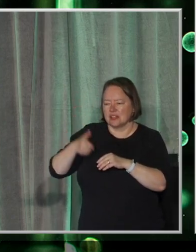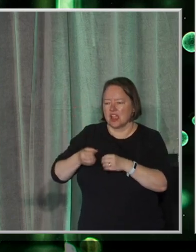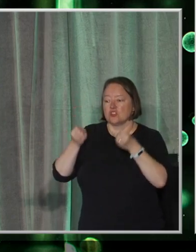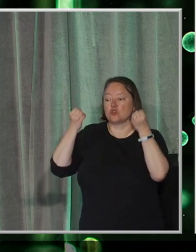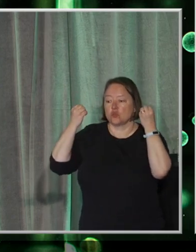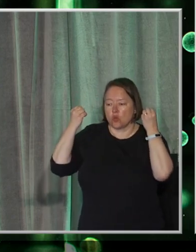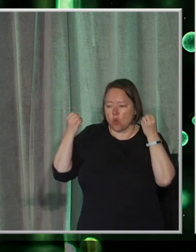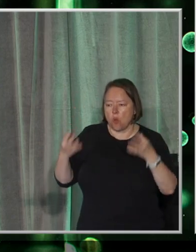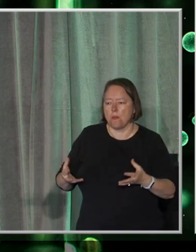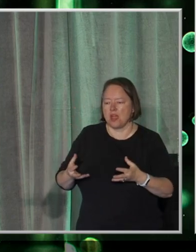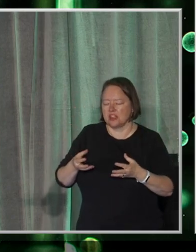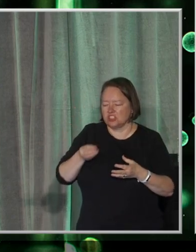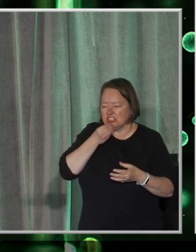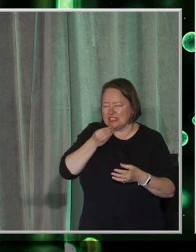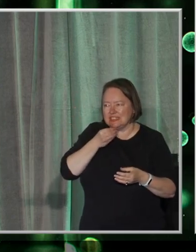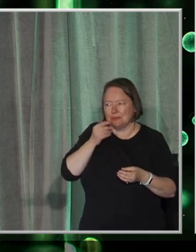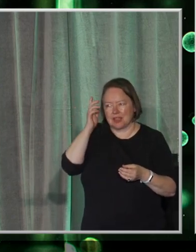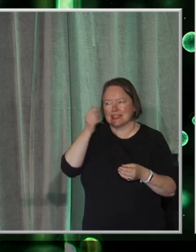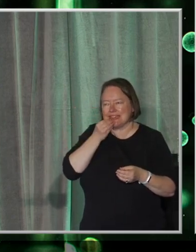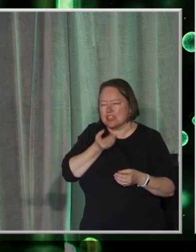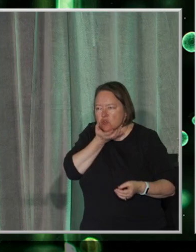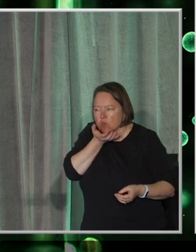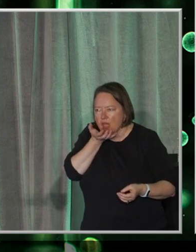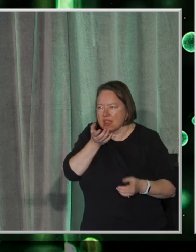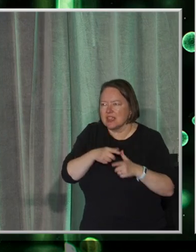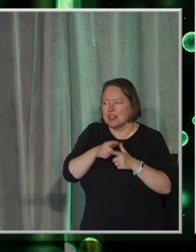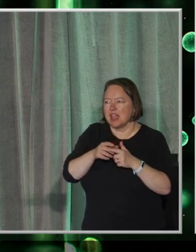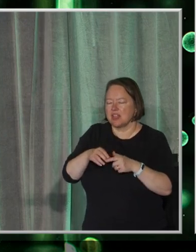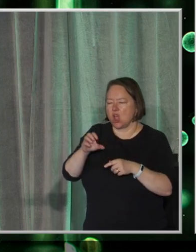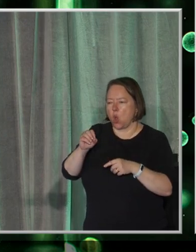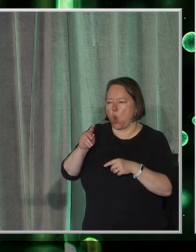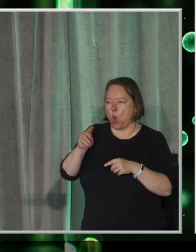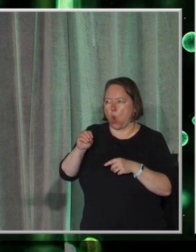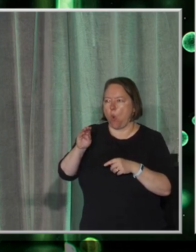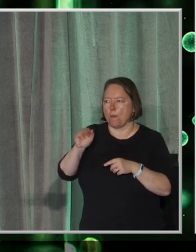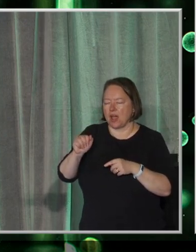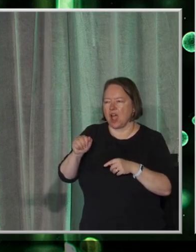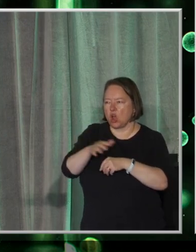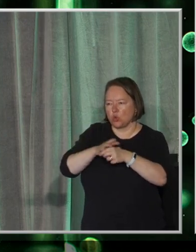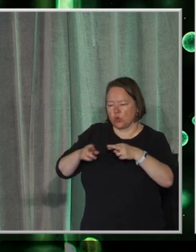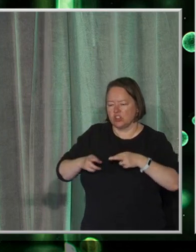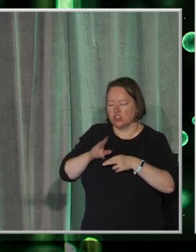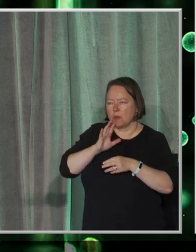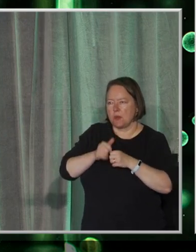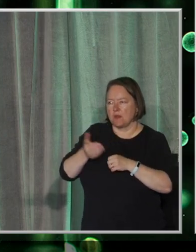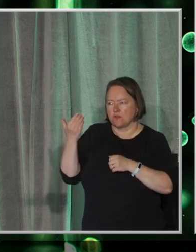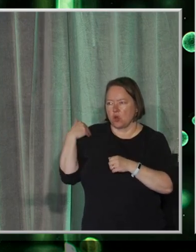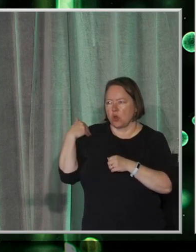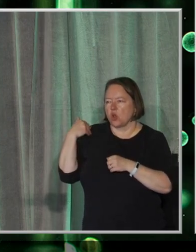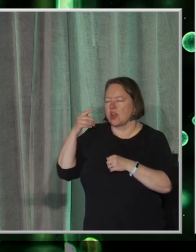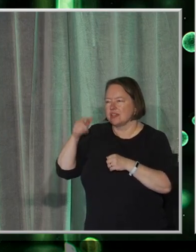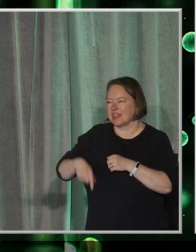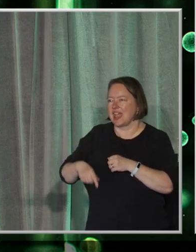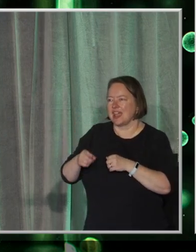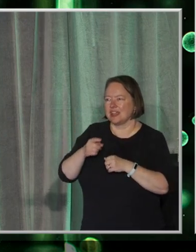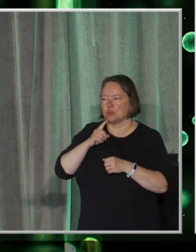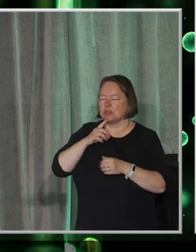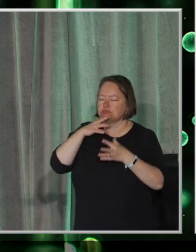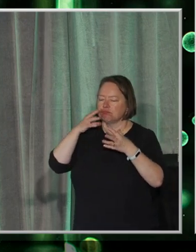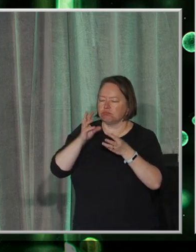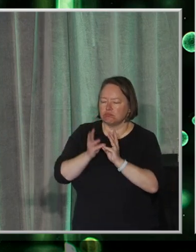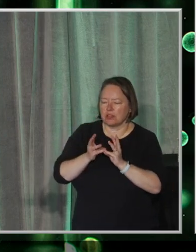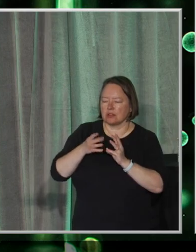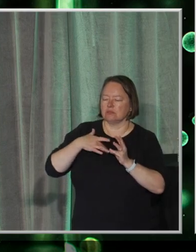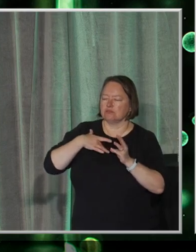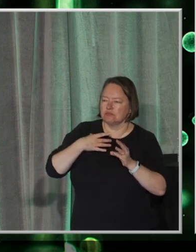feeds, because they feed on grass. And the Bukoba region that I was talking about earlier, it's a tropical